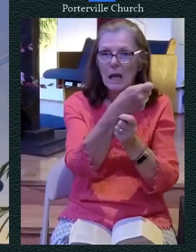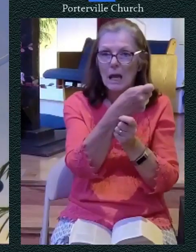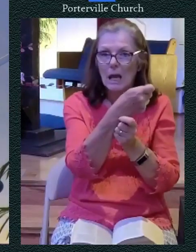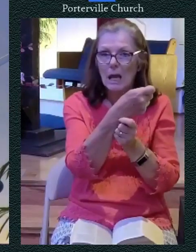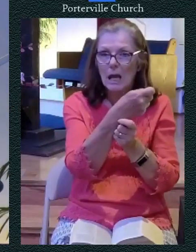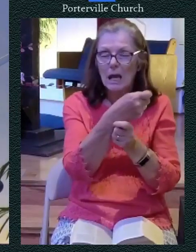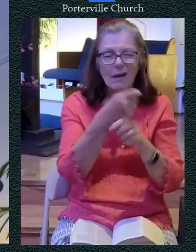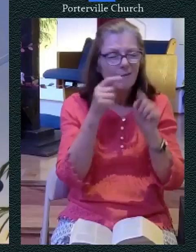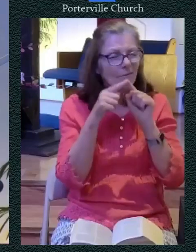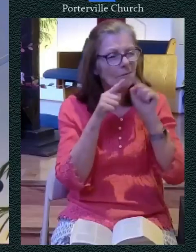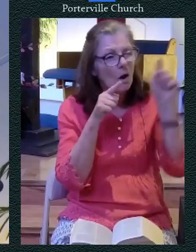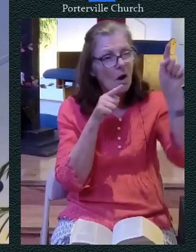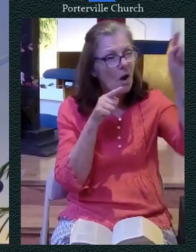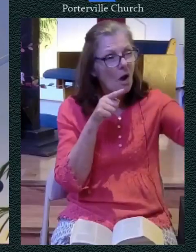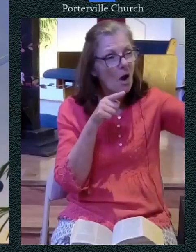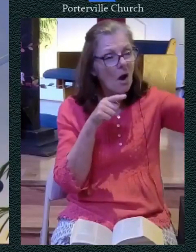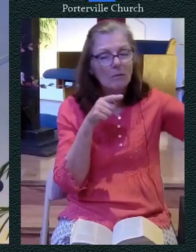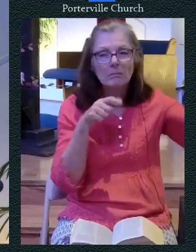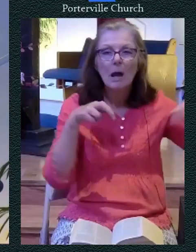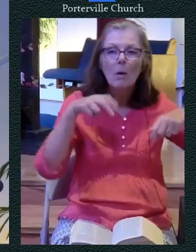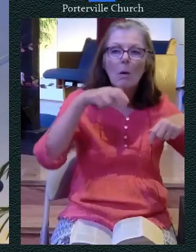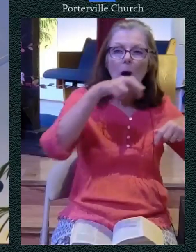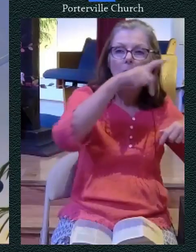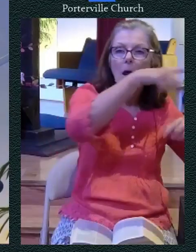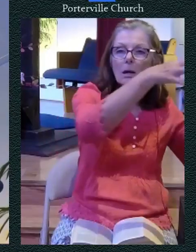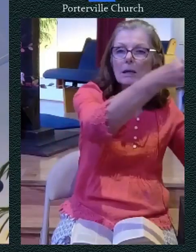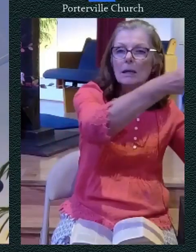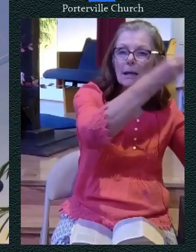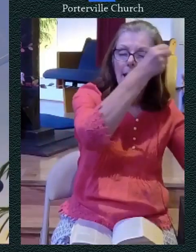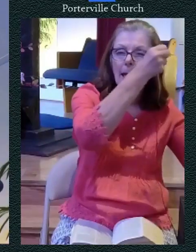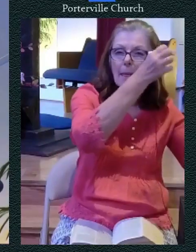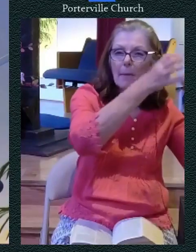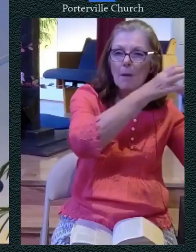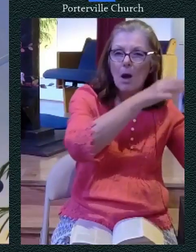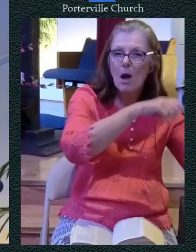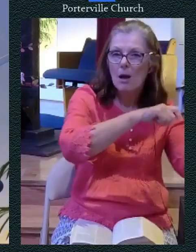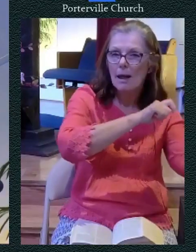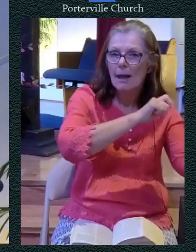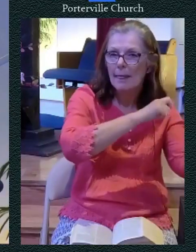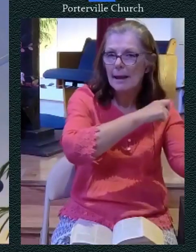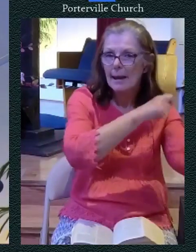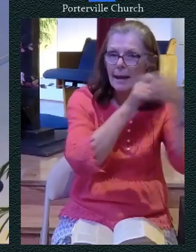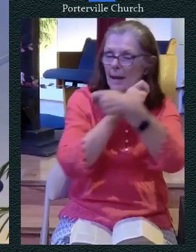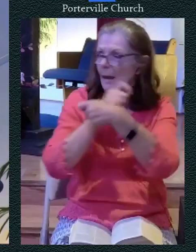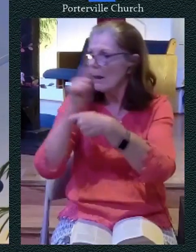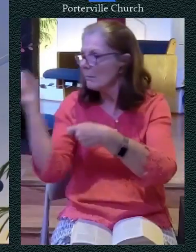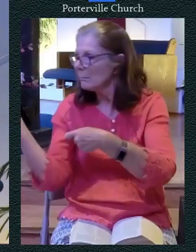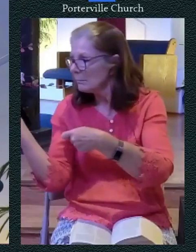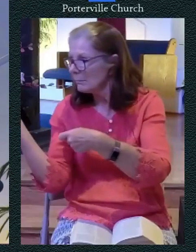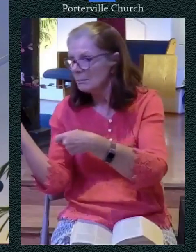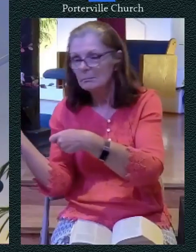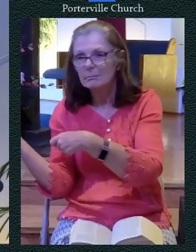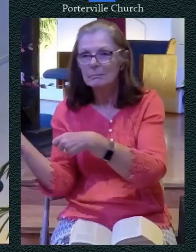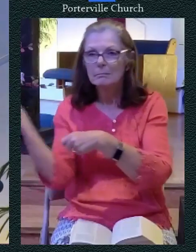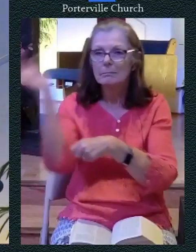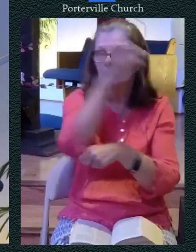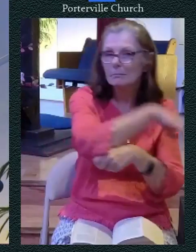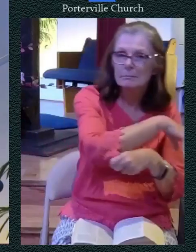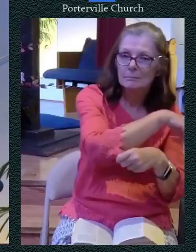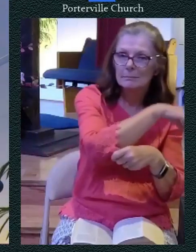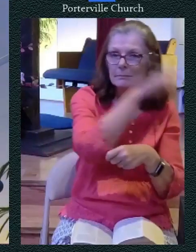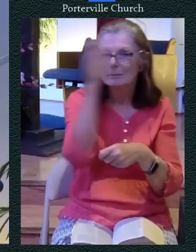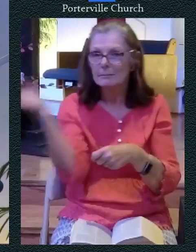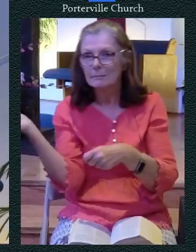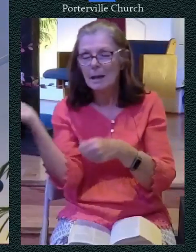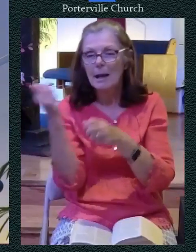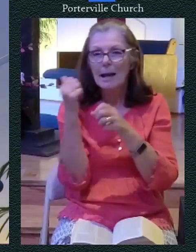as I could, and then I'd walk over to where the ball was, and I'd hit it back this way, and I'd hit it back and forth, just practicing hitting.